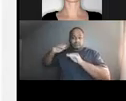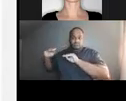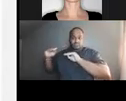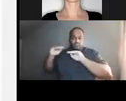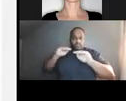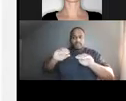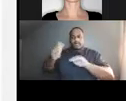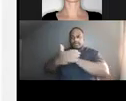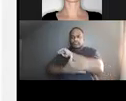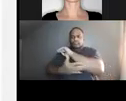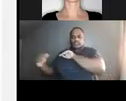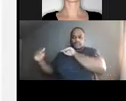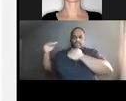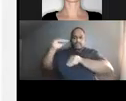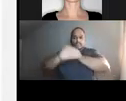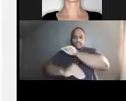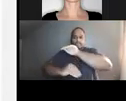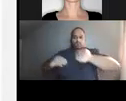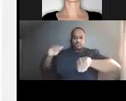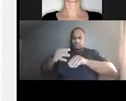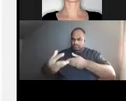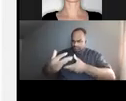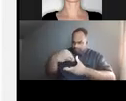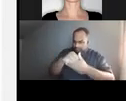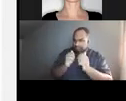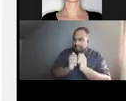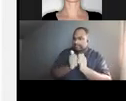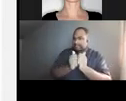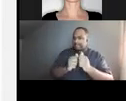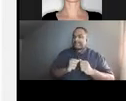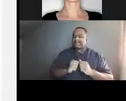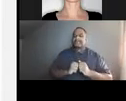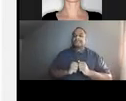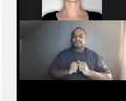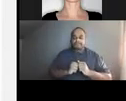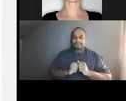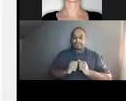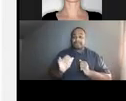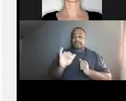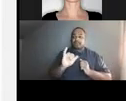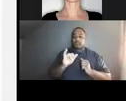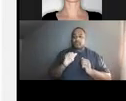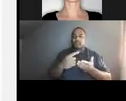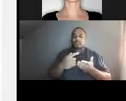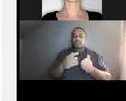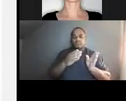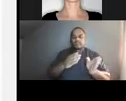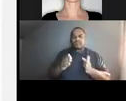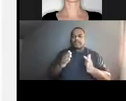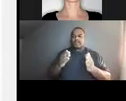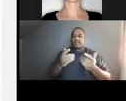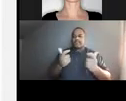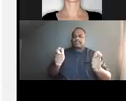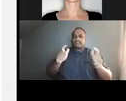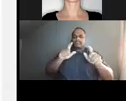project. And we will also, we plan to conduct a big survey